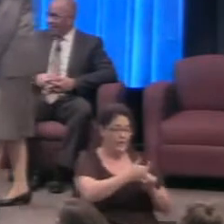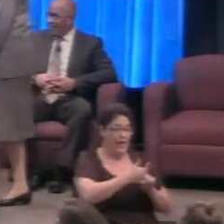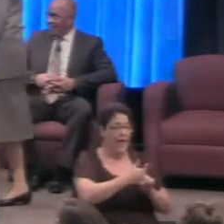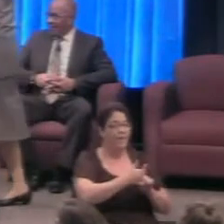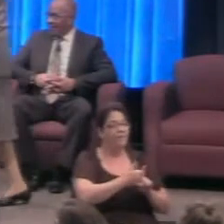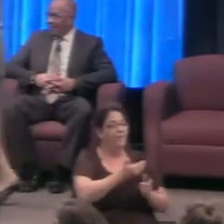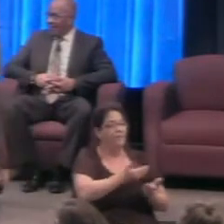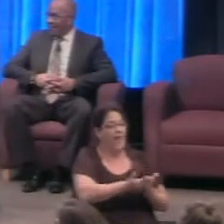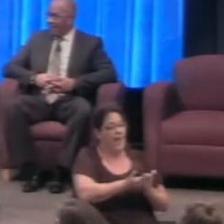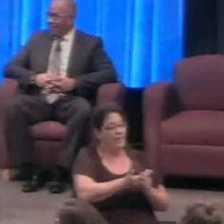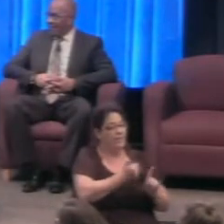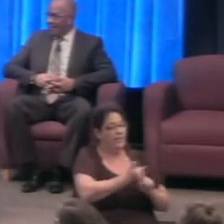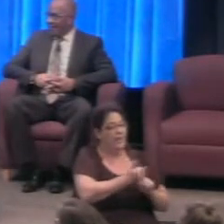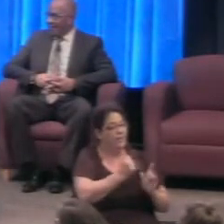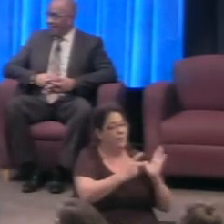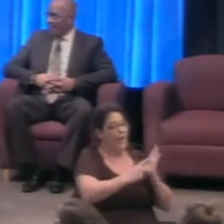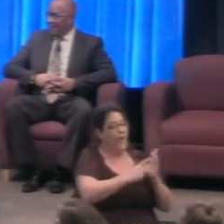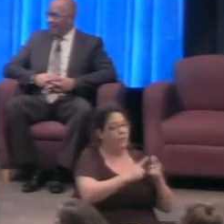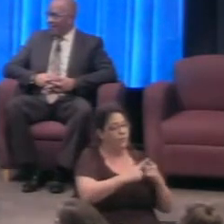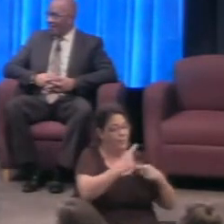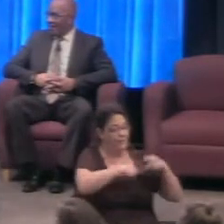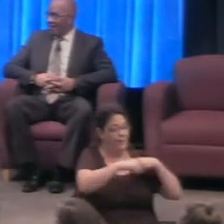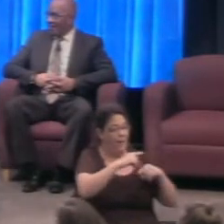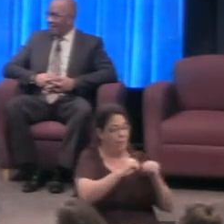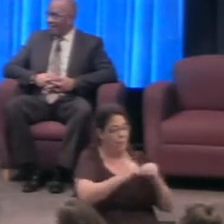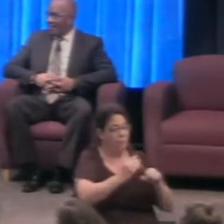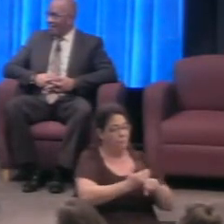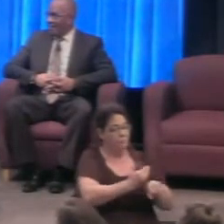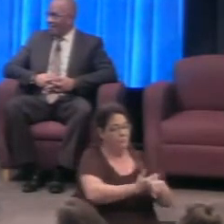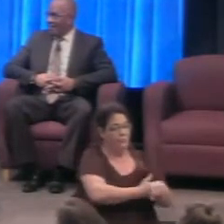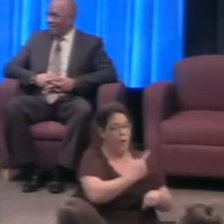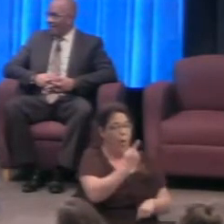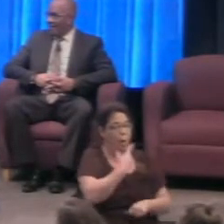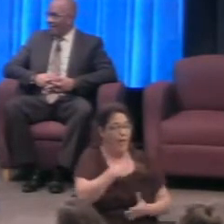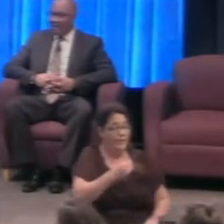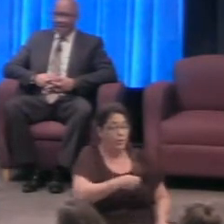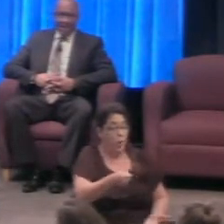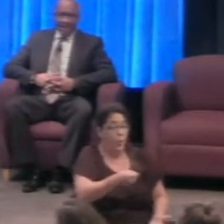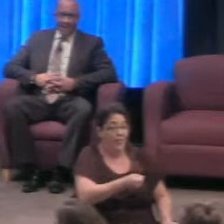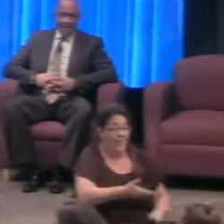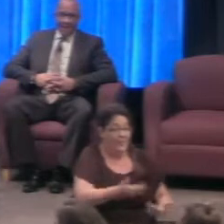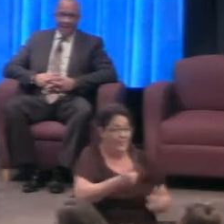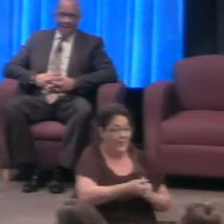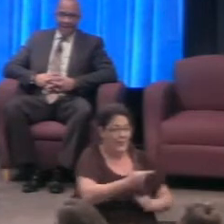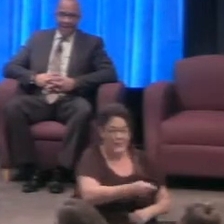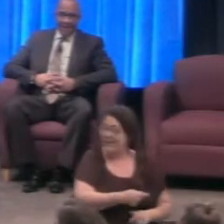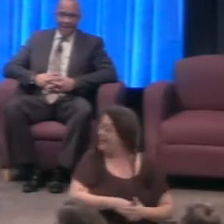to do, brush up on your sign language. And I know you always are toting things. So.